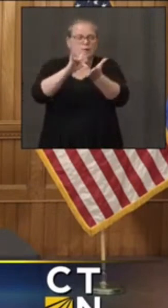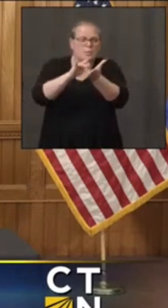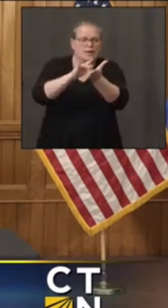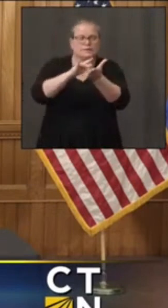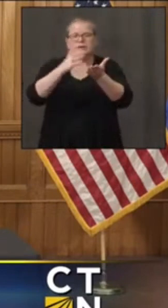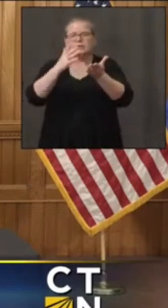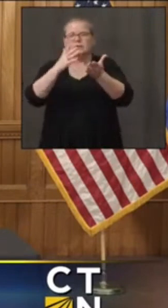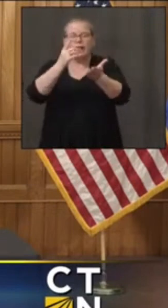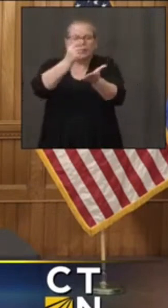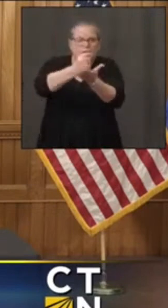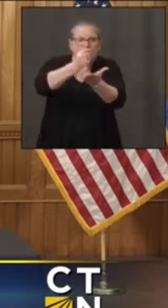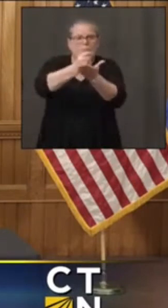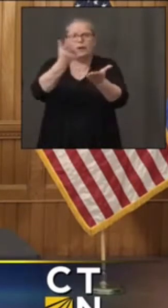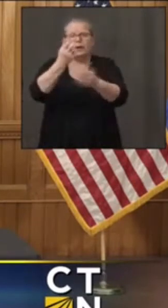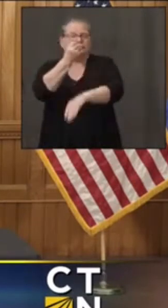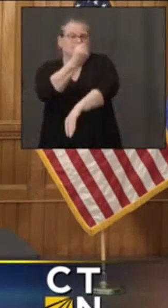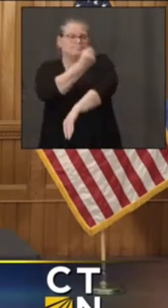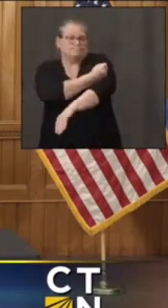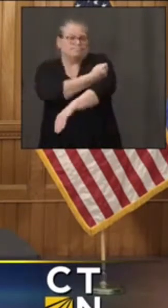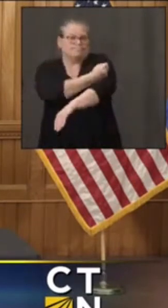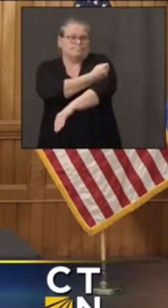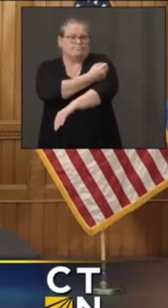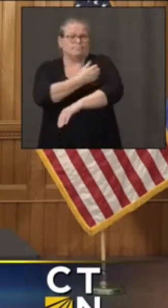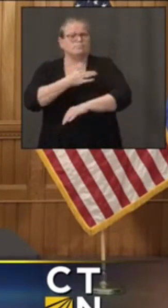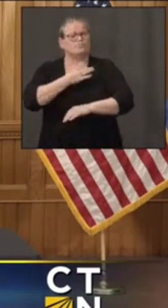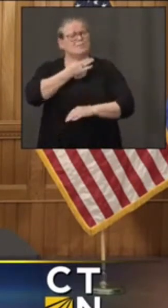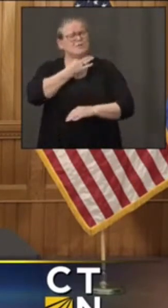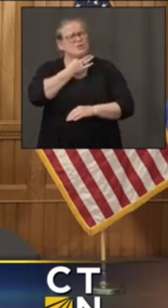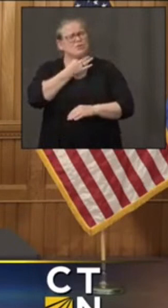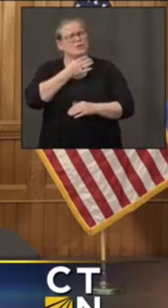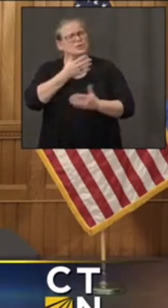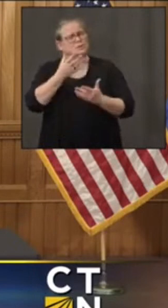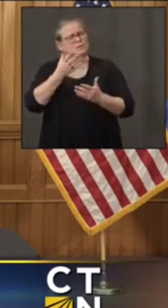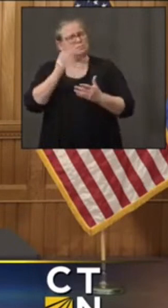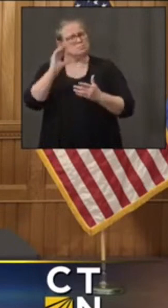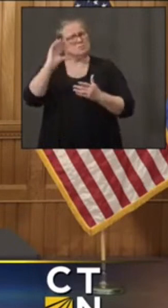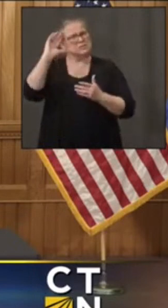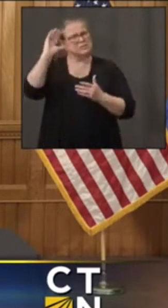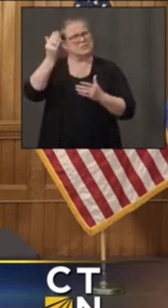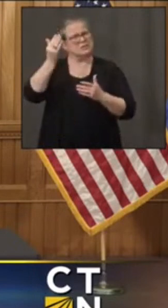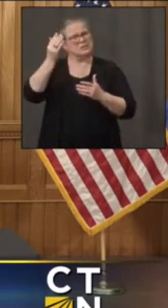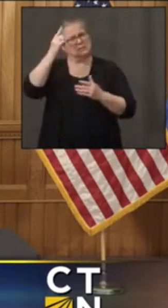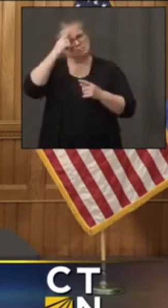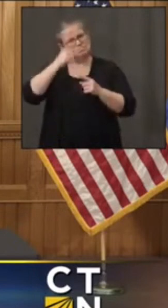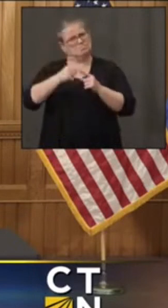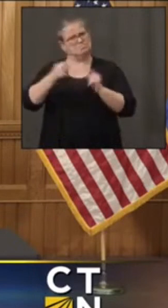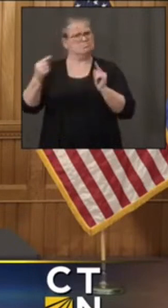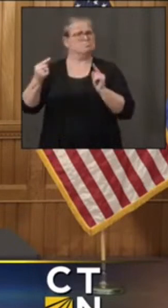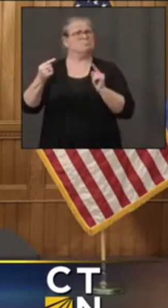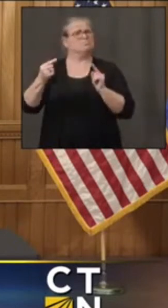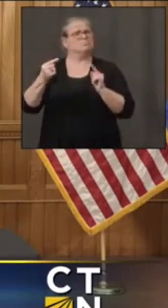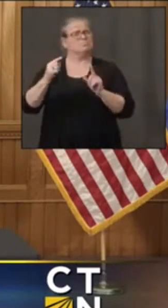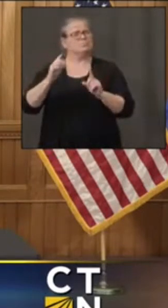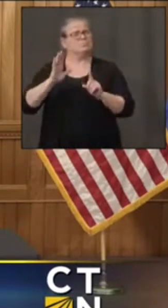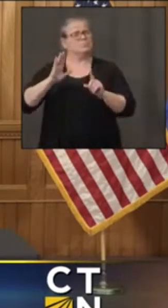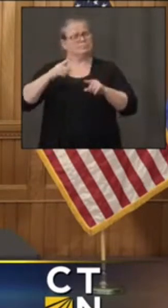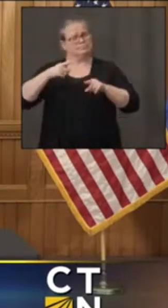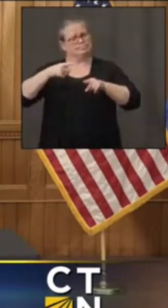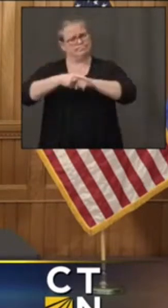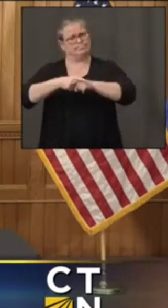Quite frankly, how counterproductive is that for the message that you all are trying to deliver here today?